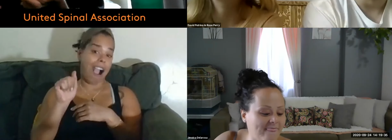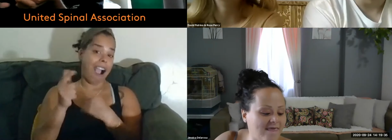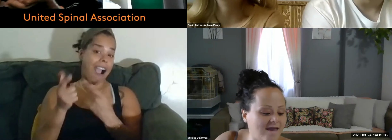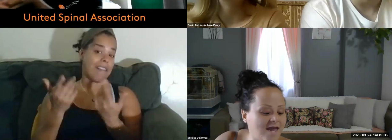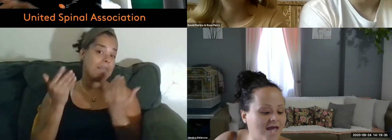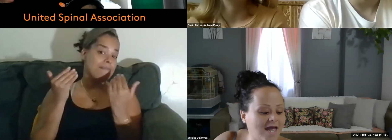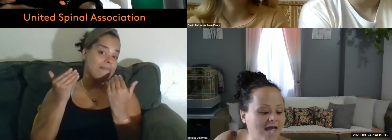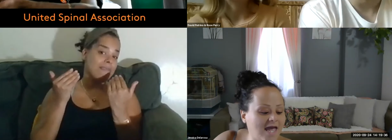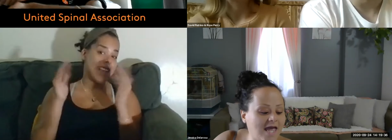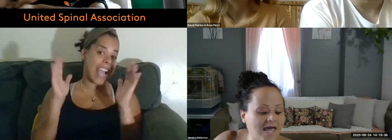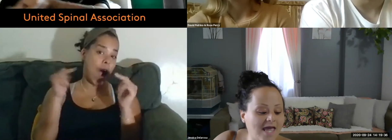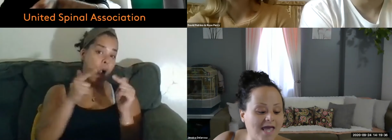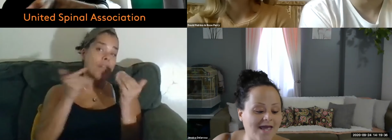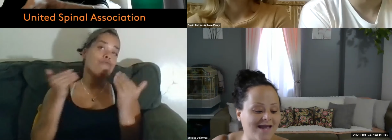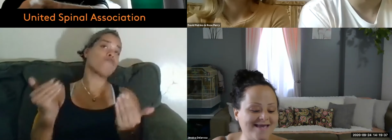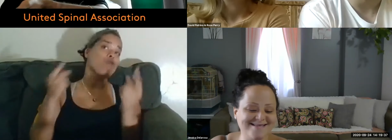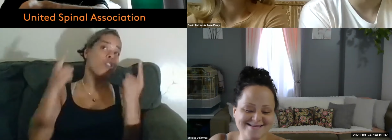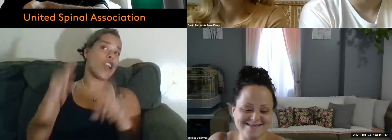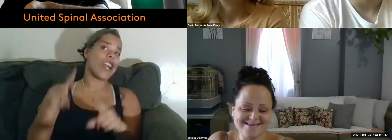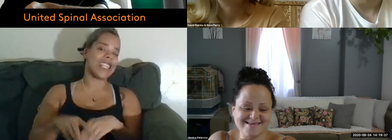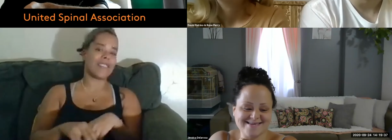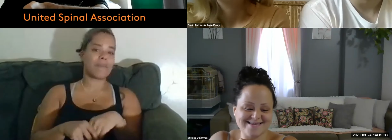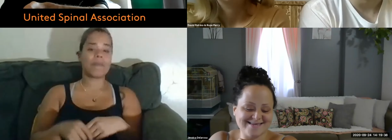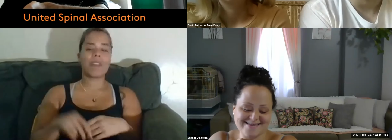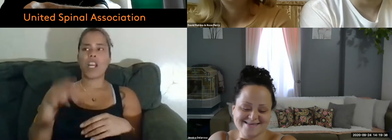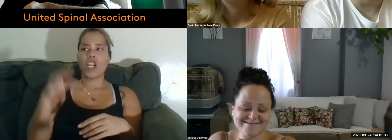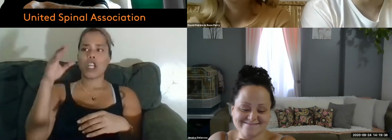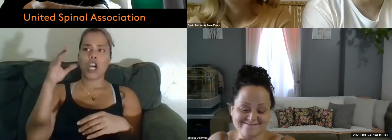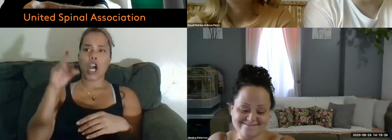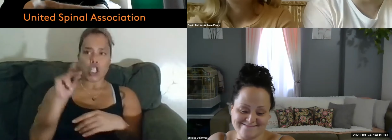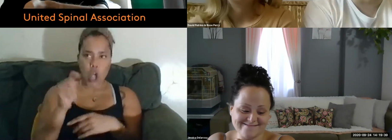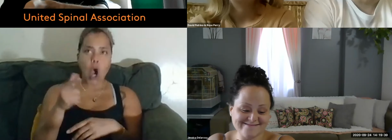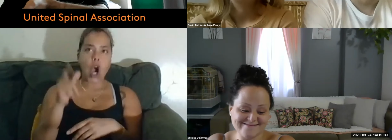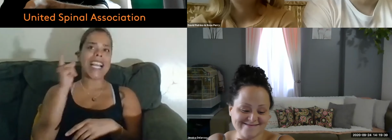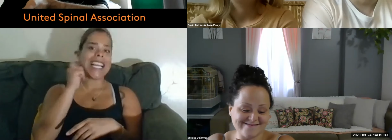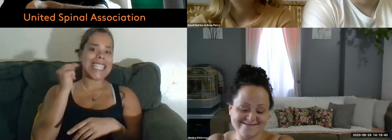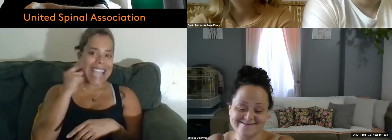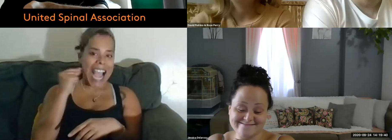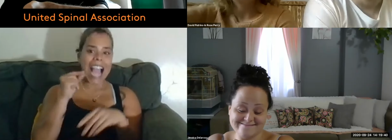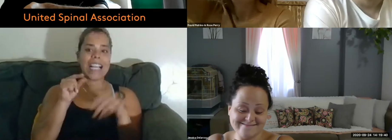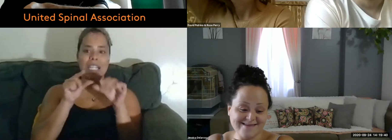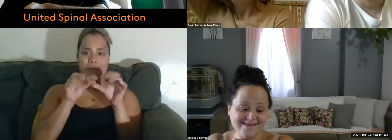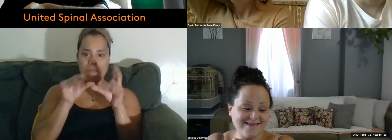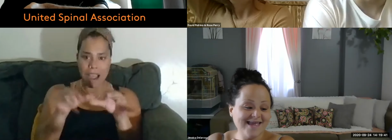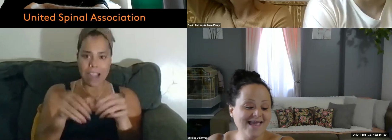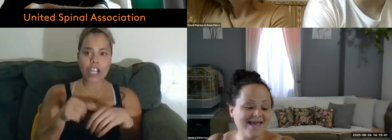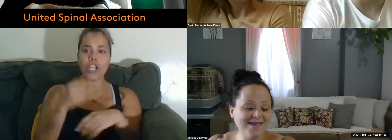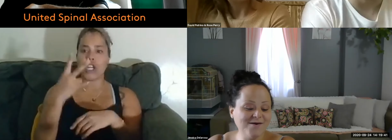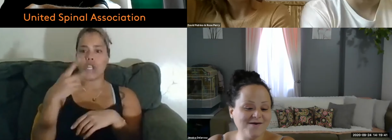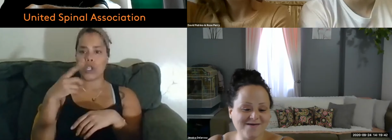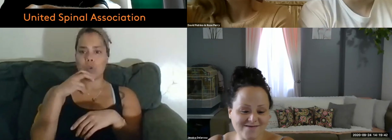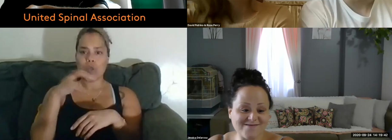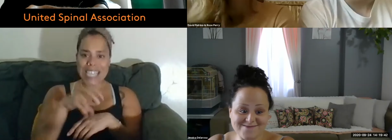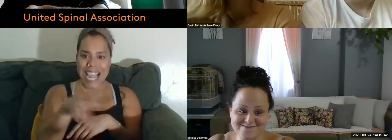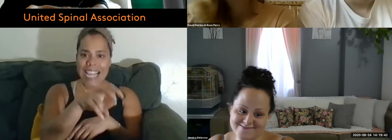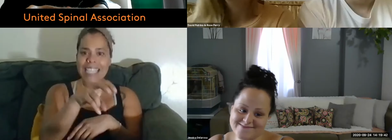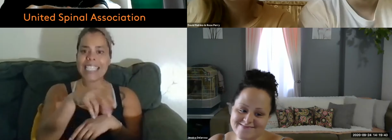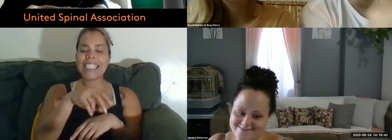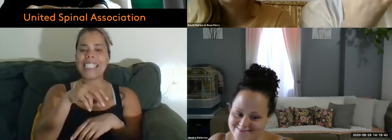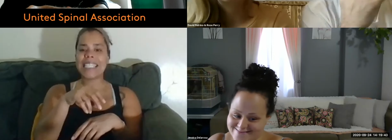Dog, cat, 4 birds, 2 guinea pigs, a tarantula, 2 snakes. Tarantula. Oh,